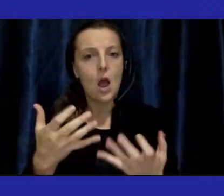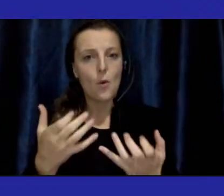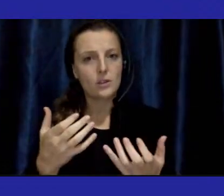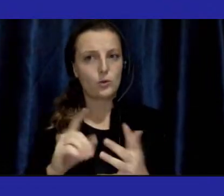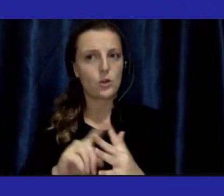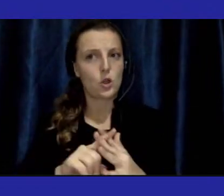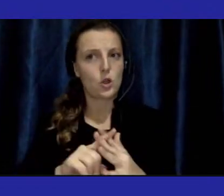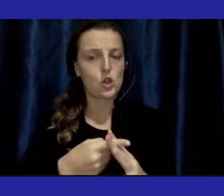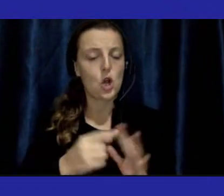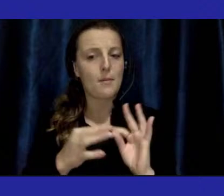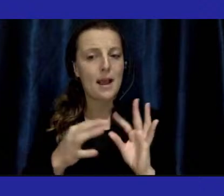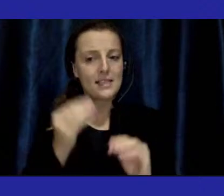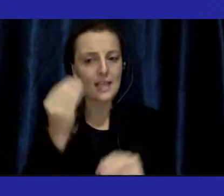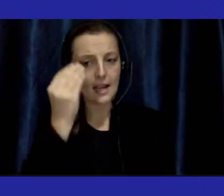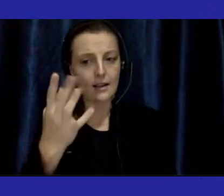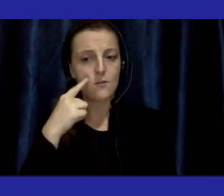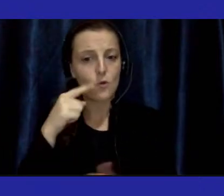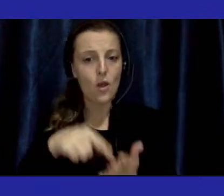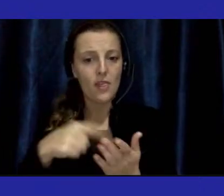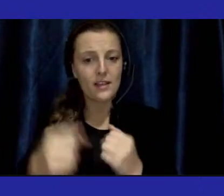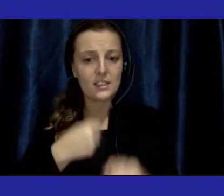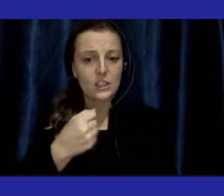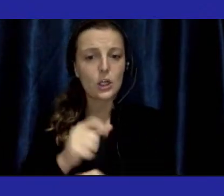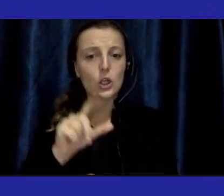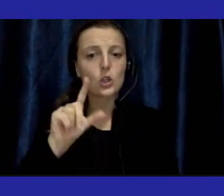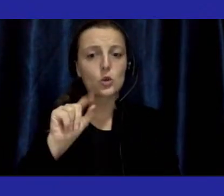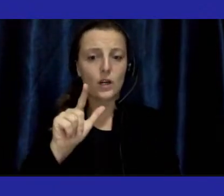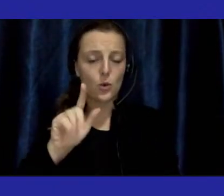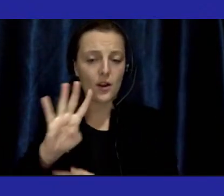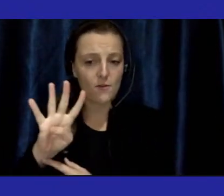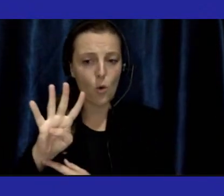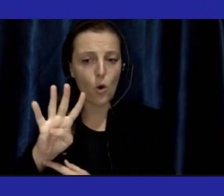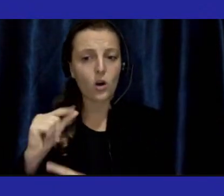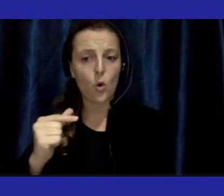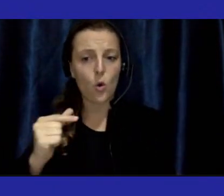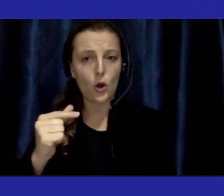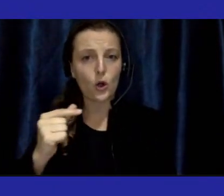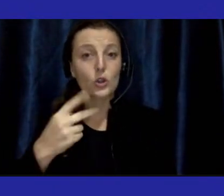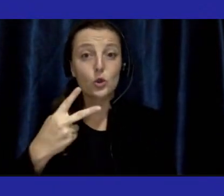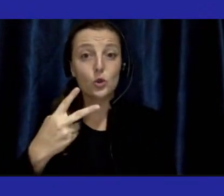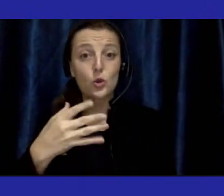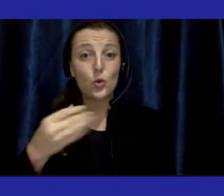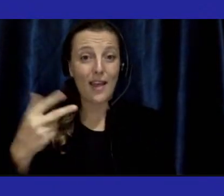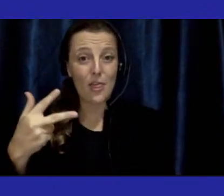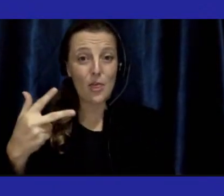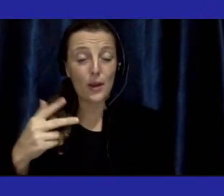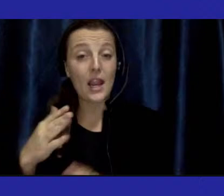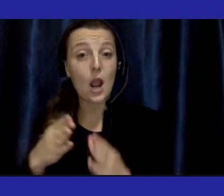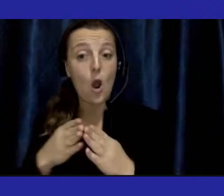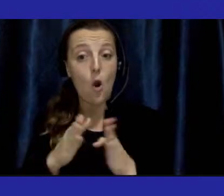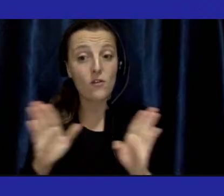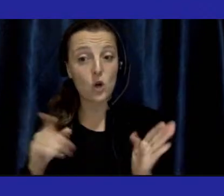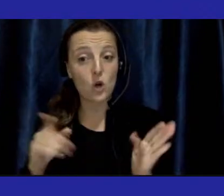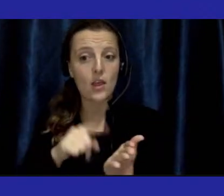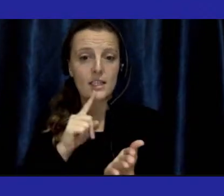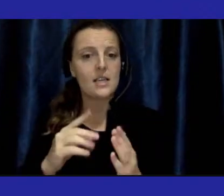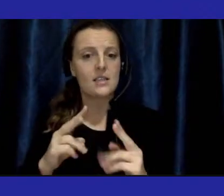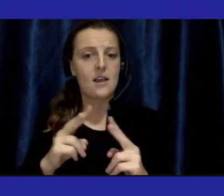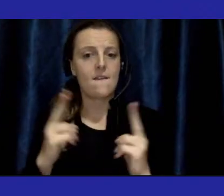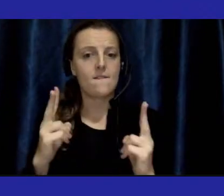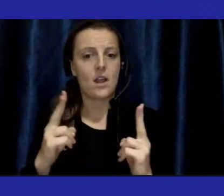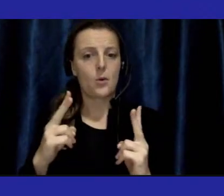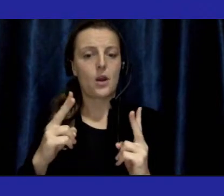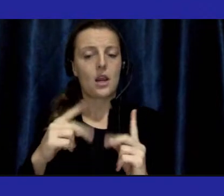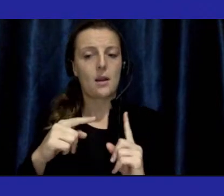fiscal year 2024 quarters 2 and 3. And overall, this is a very positive report, which we're very happy to